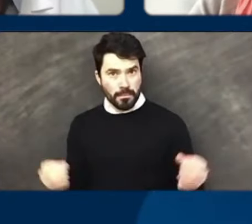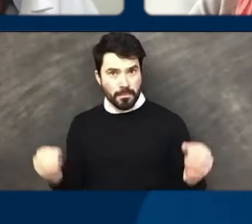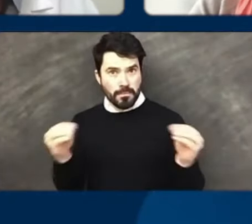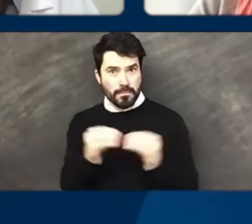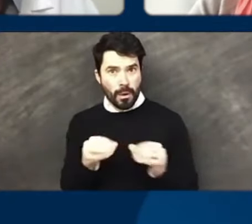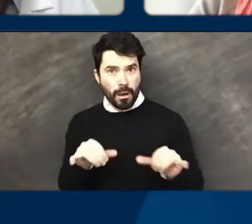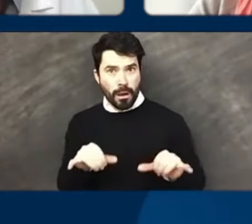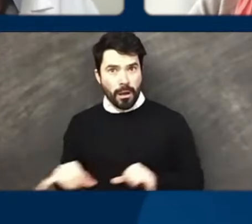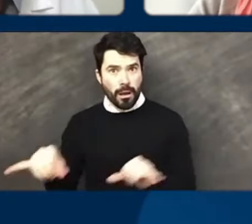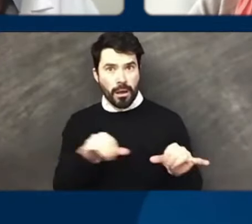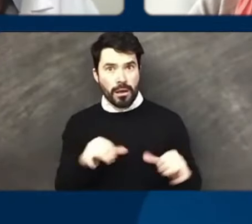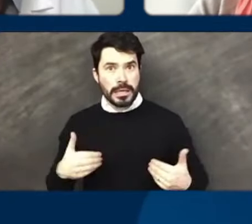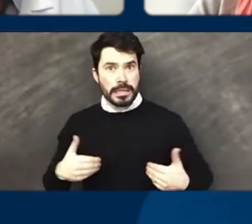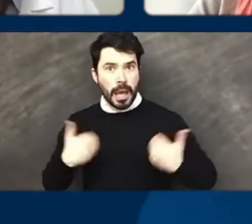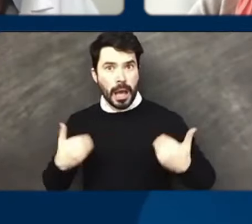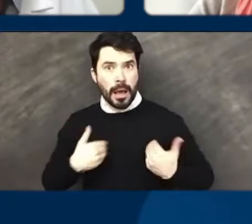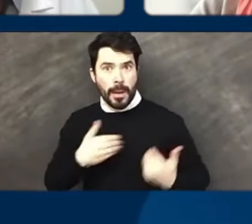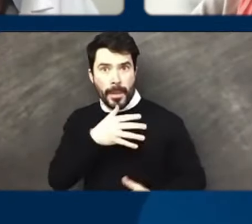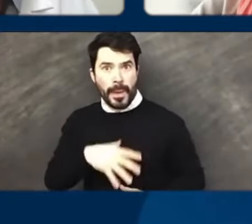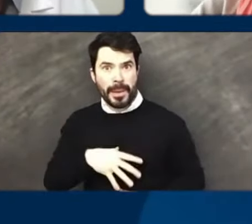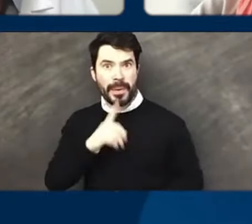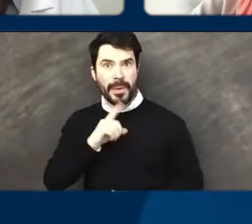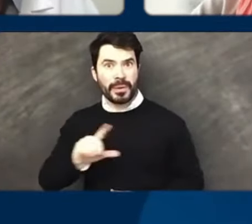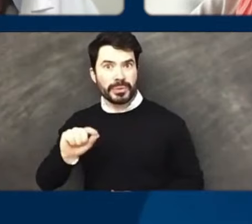younger women in their 20s and 30s?